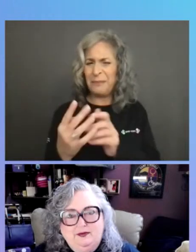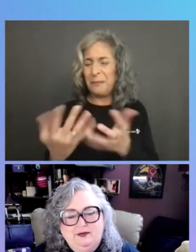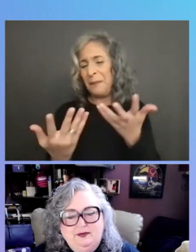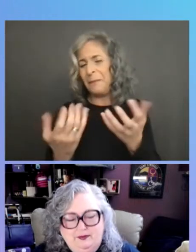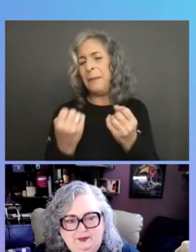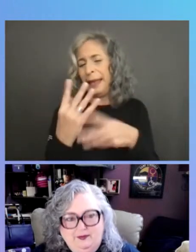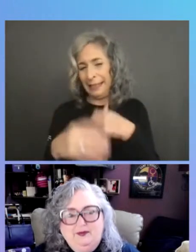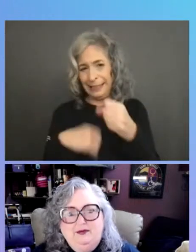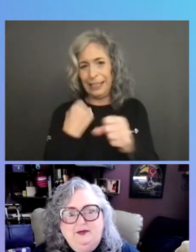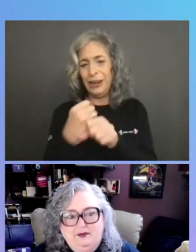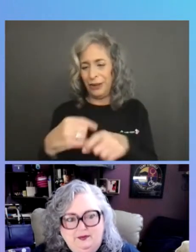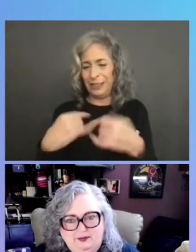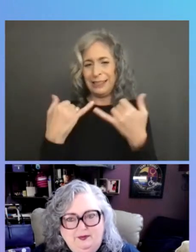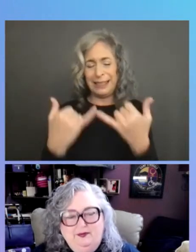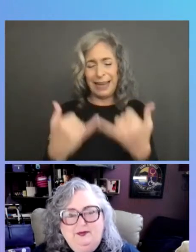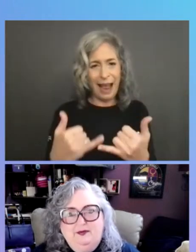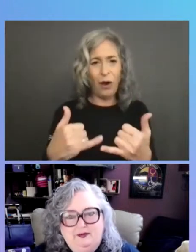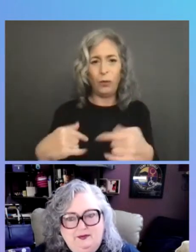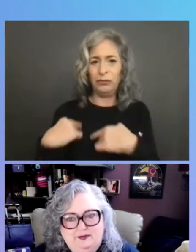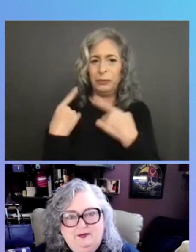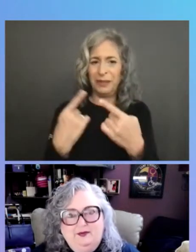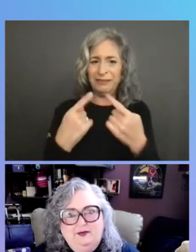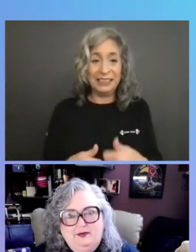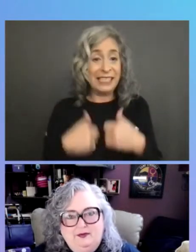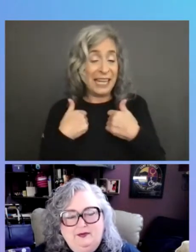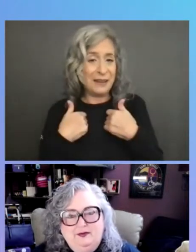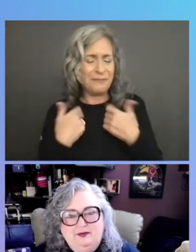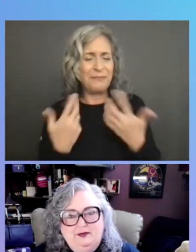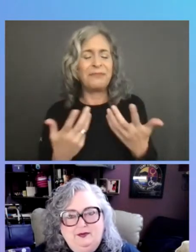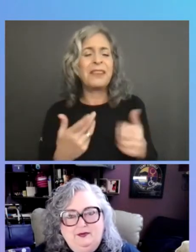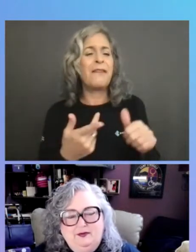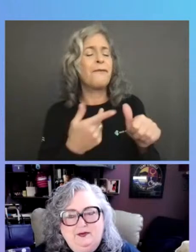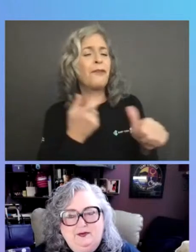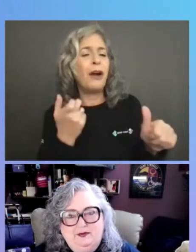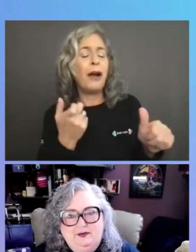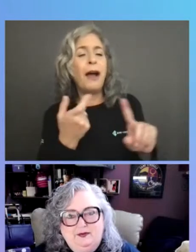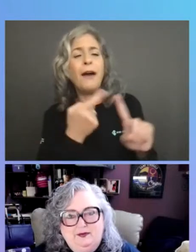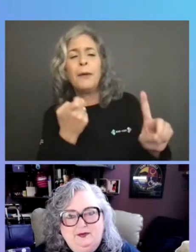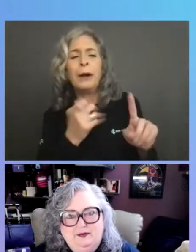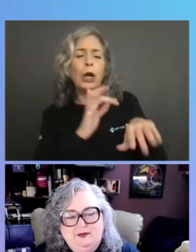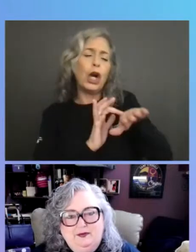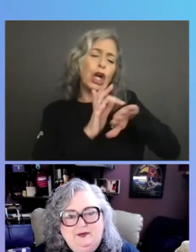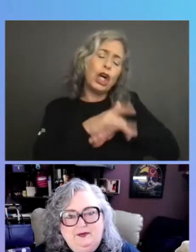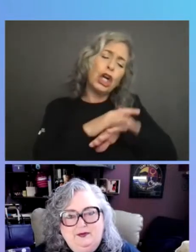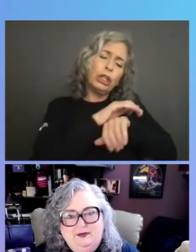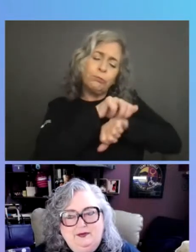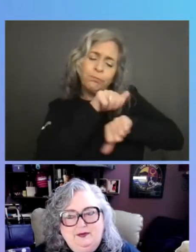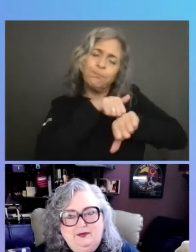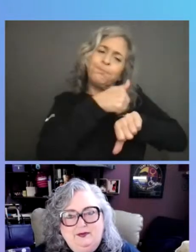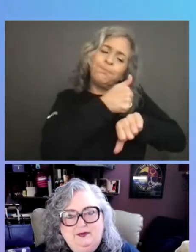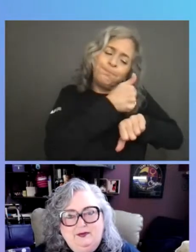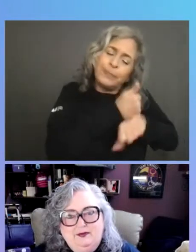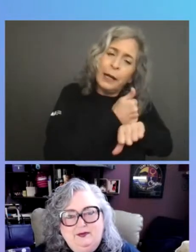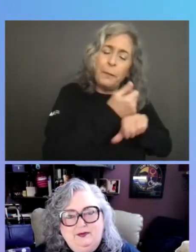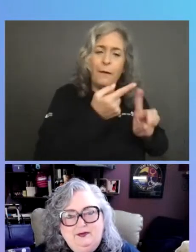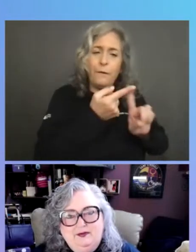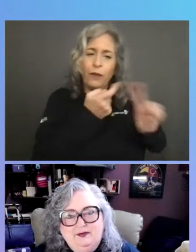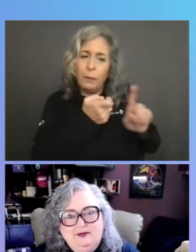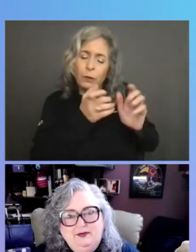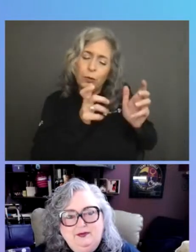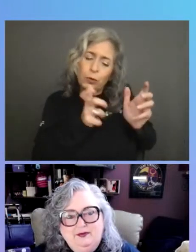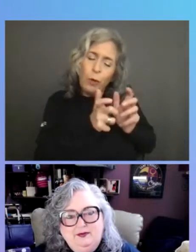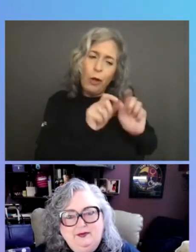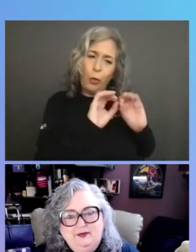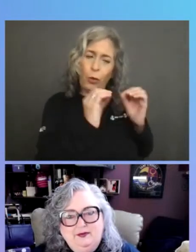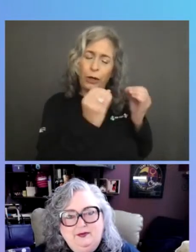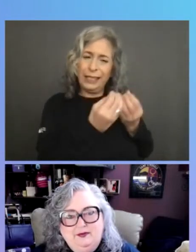years now. And we've been going from this very early stage of having a small organization